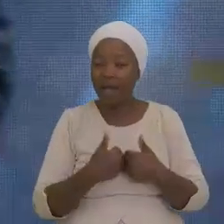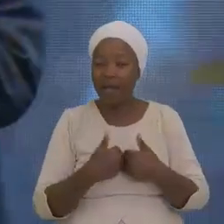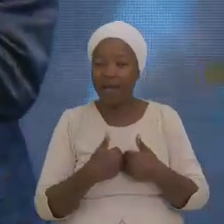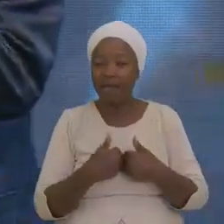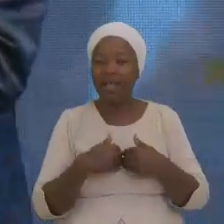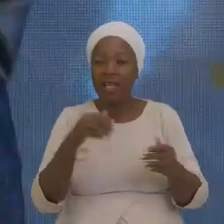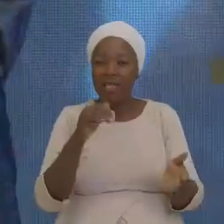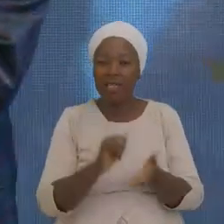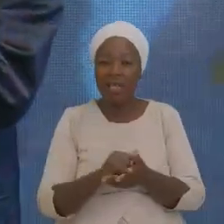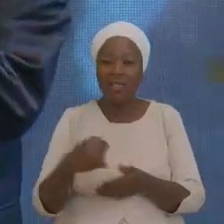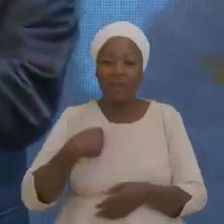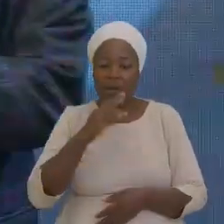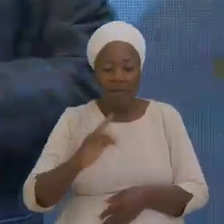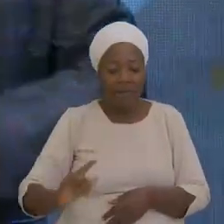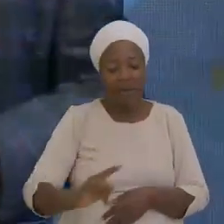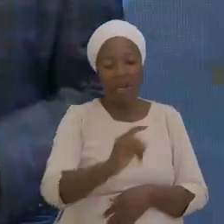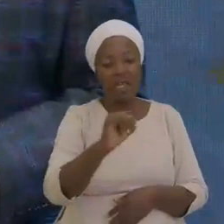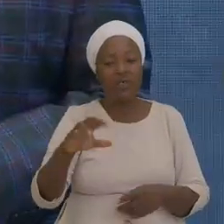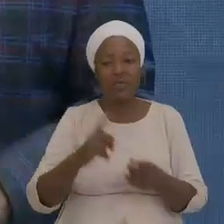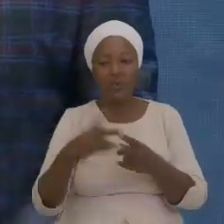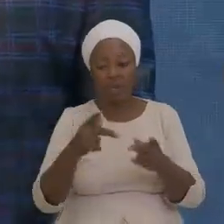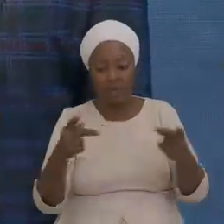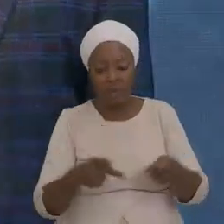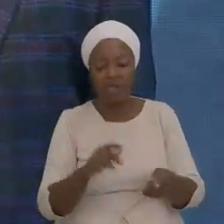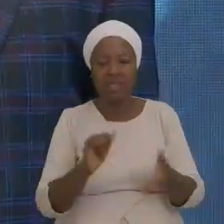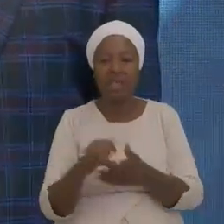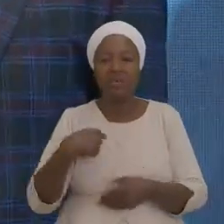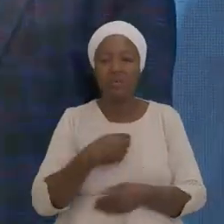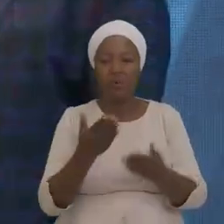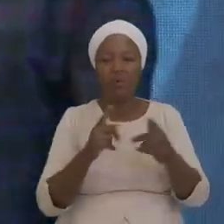we are flying to the place we want to get to